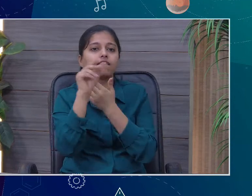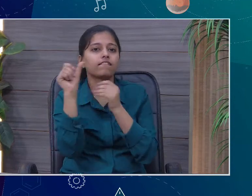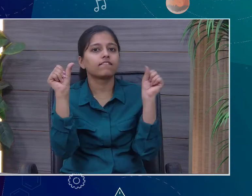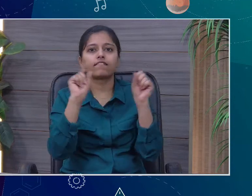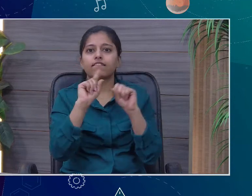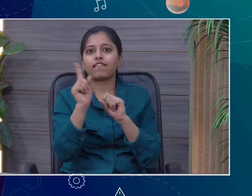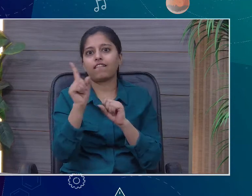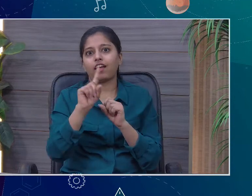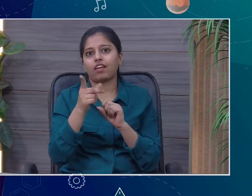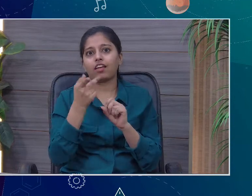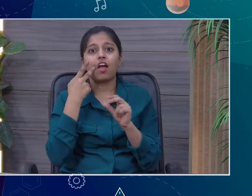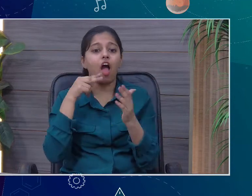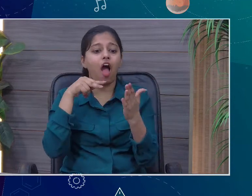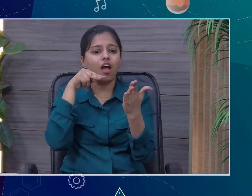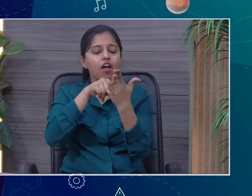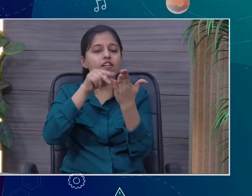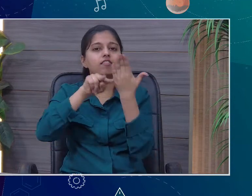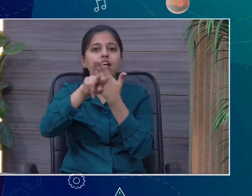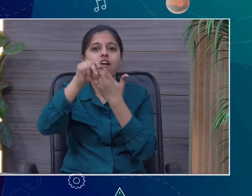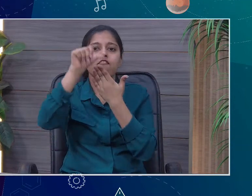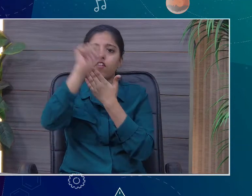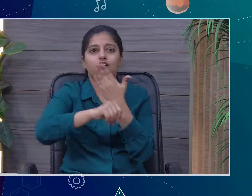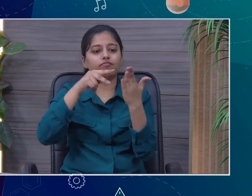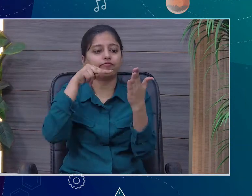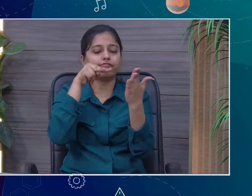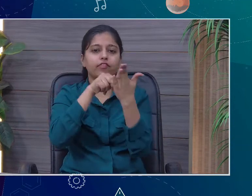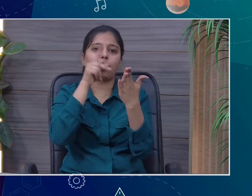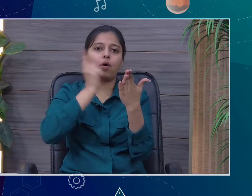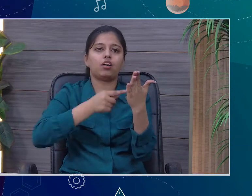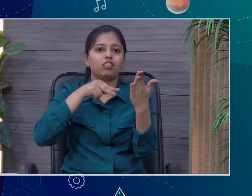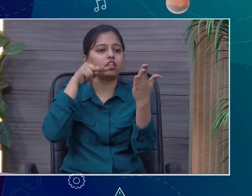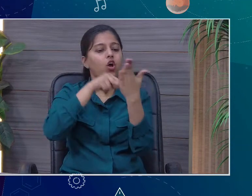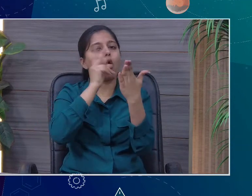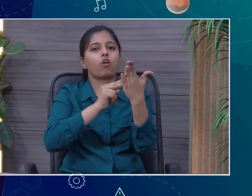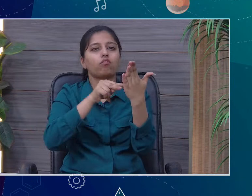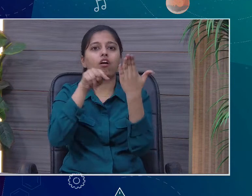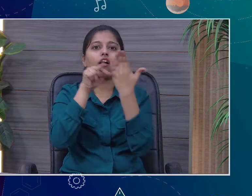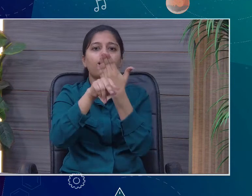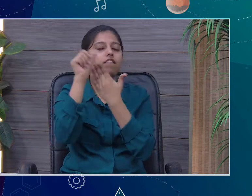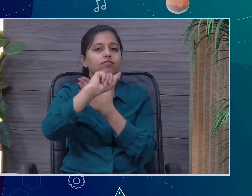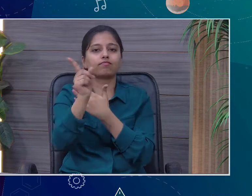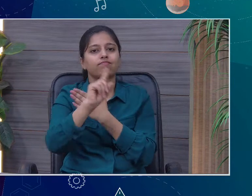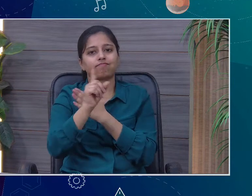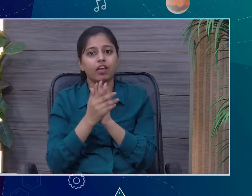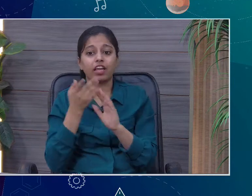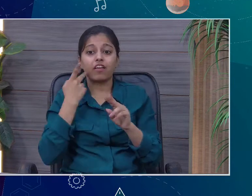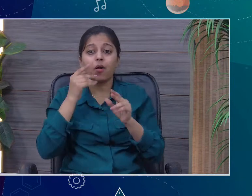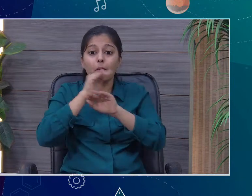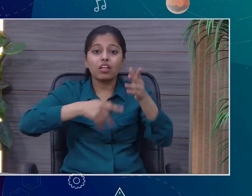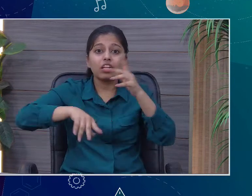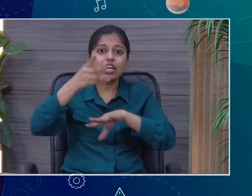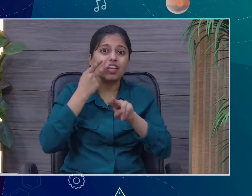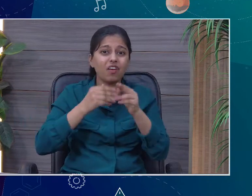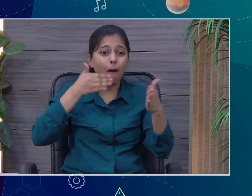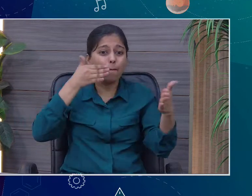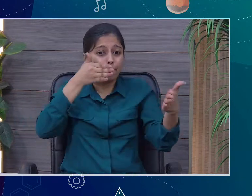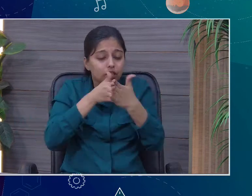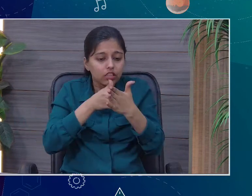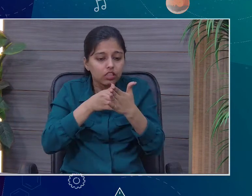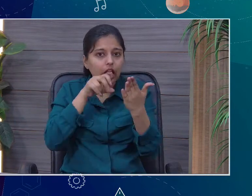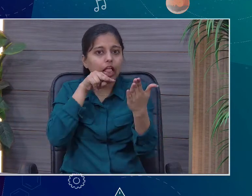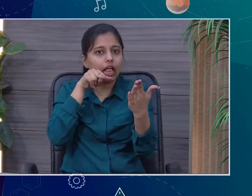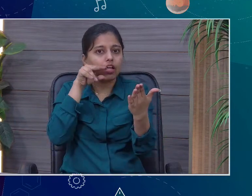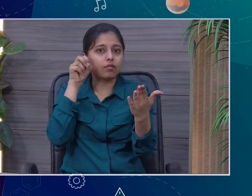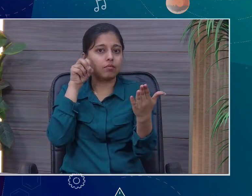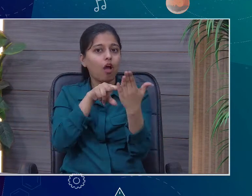That would block the light from going there. Exactly. So that the child learns that if something is blocking the way of the light,